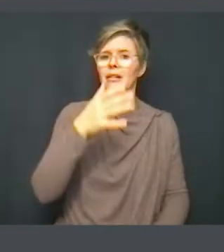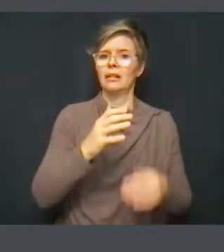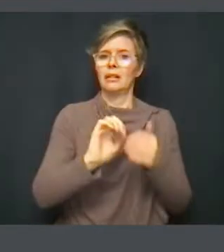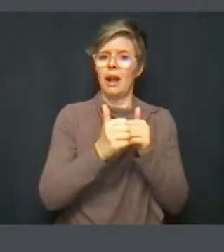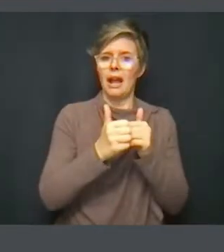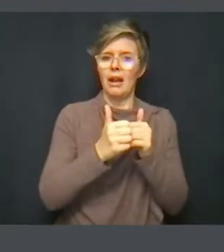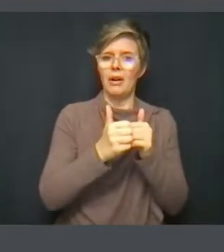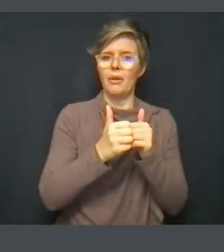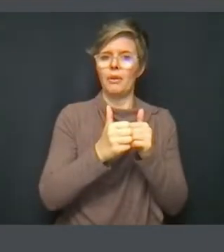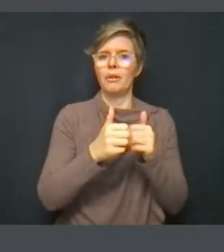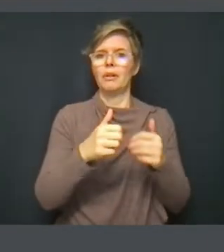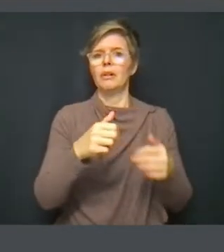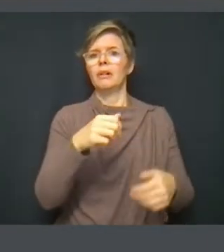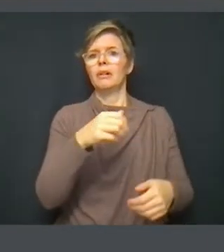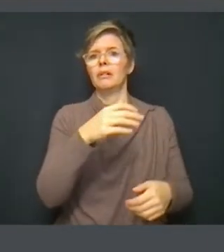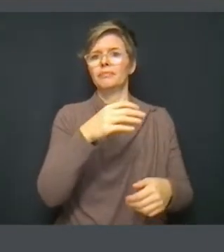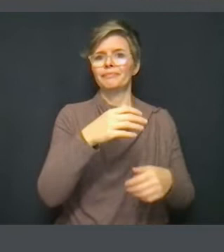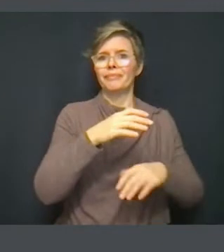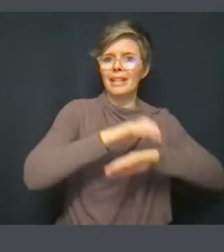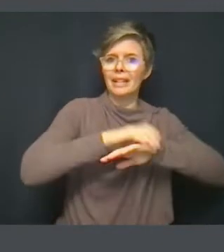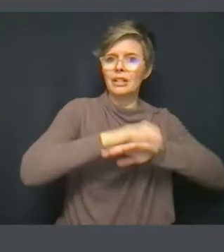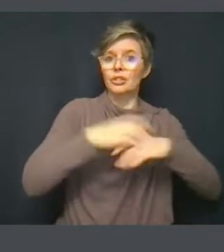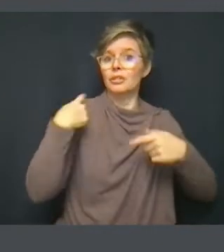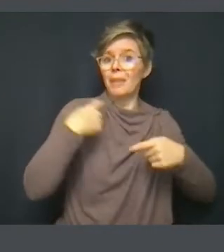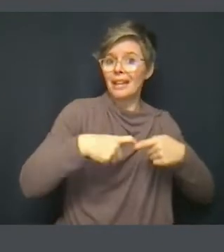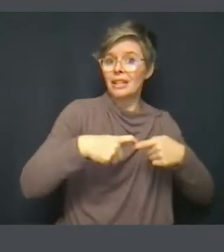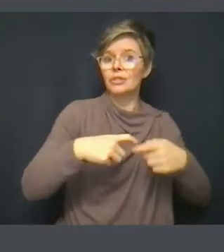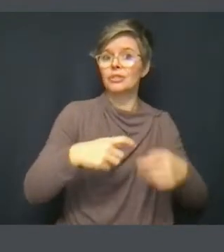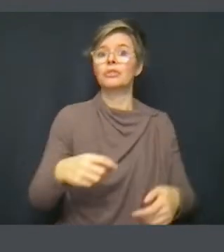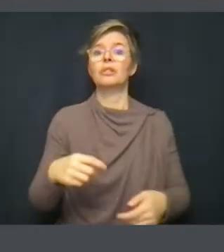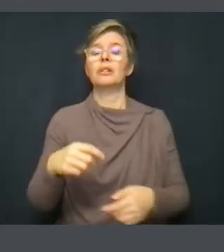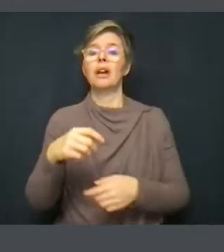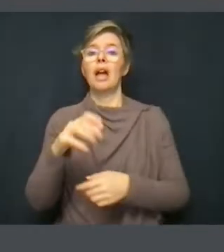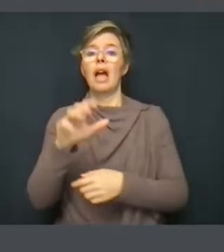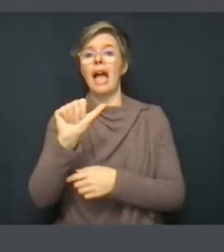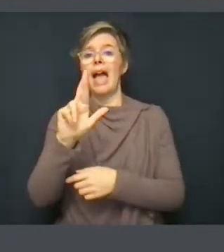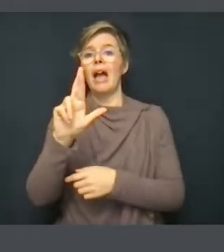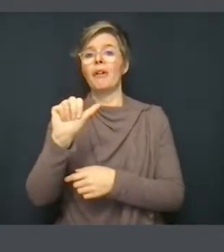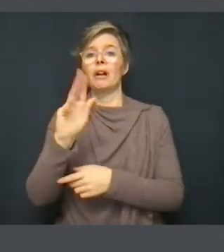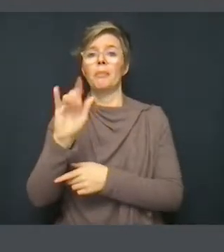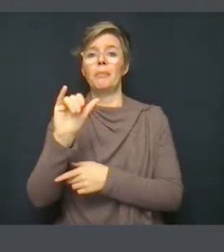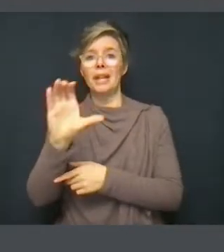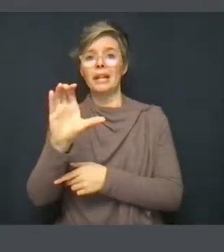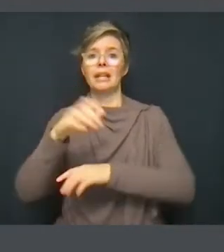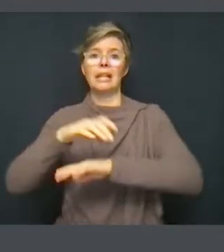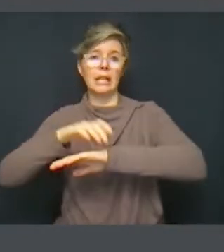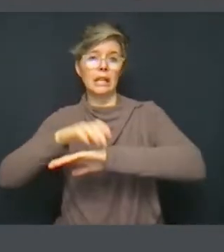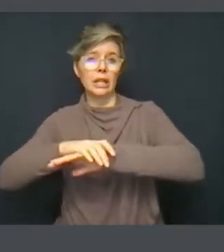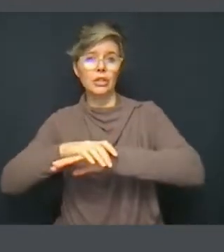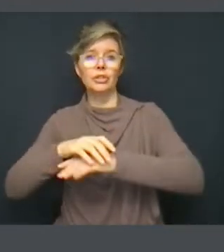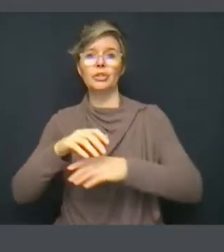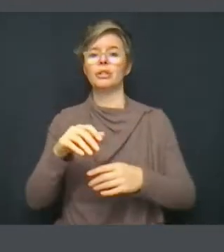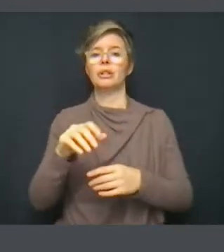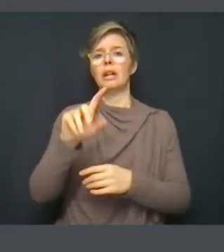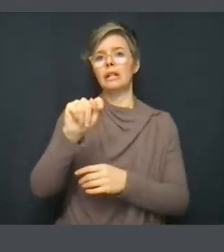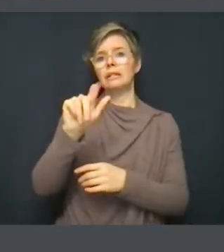is it Arabic English, or is it Tagalog and English? Like what's the combination, right? Because we know